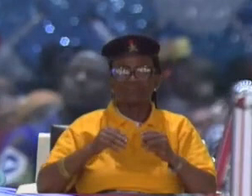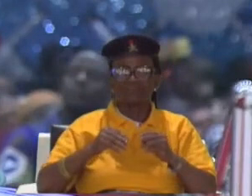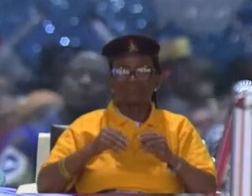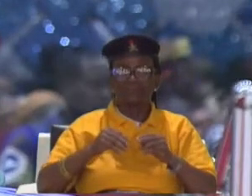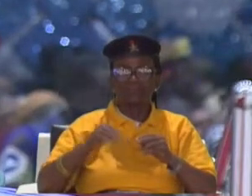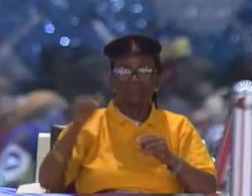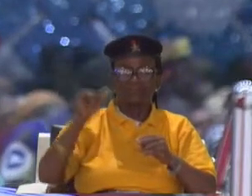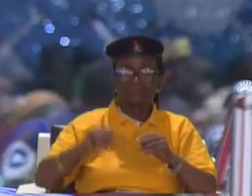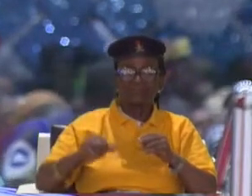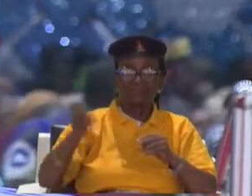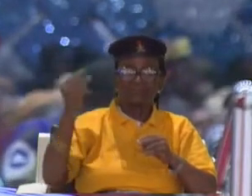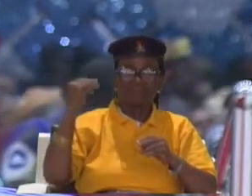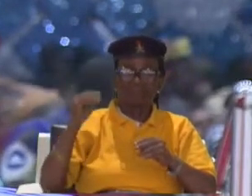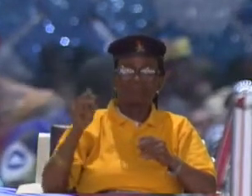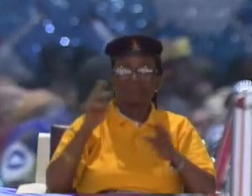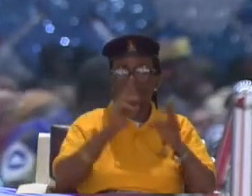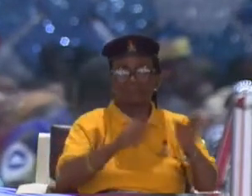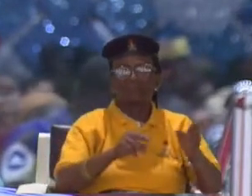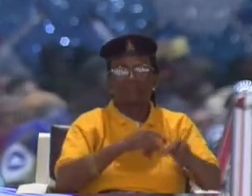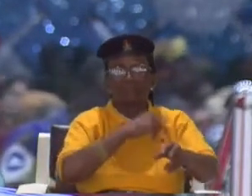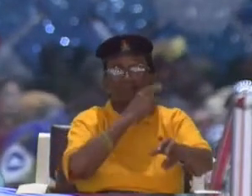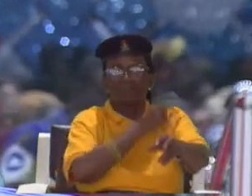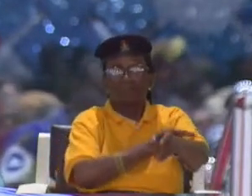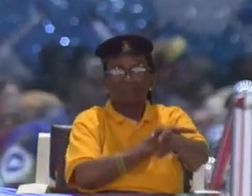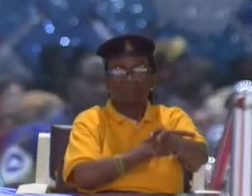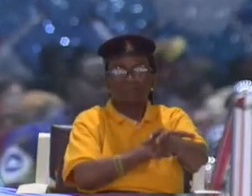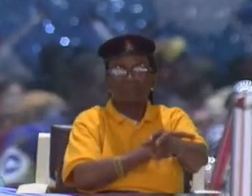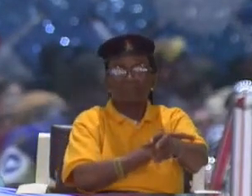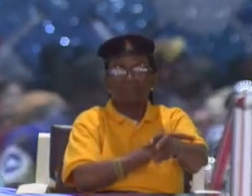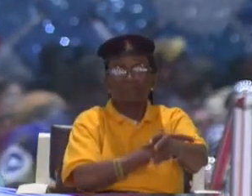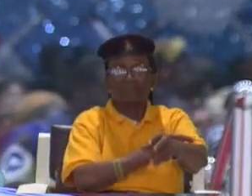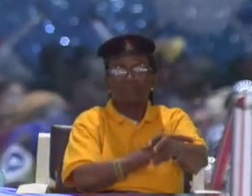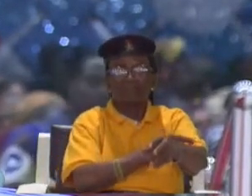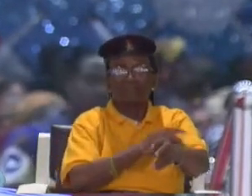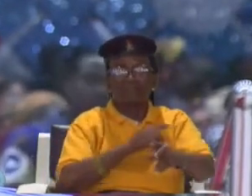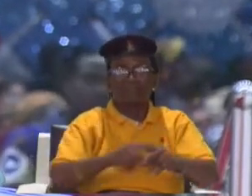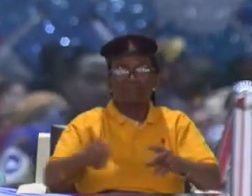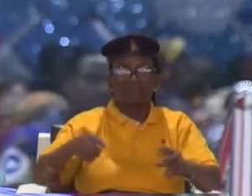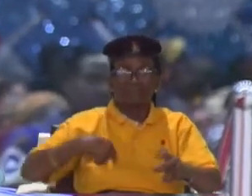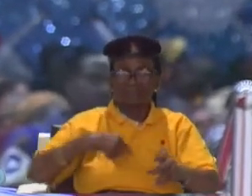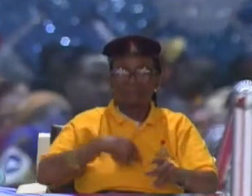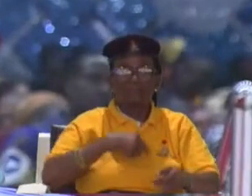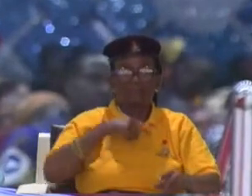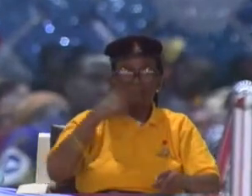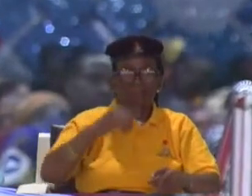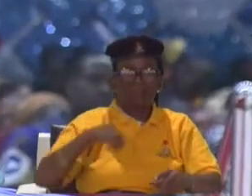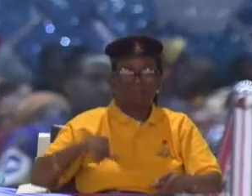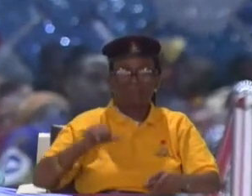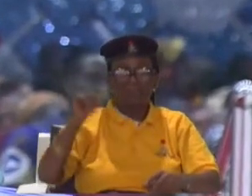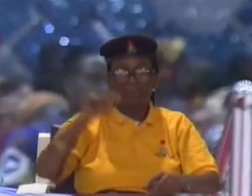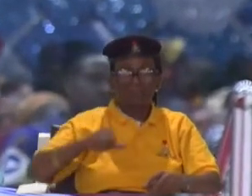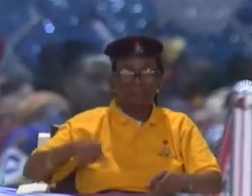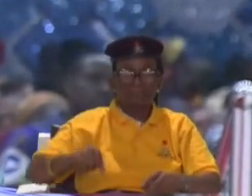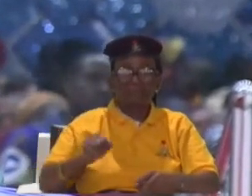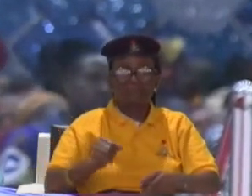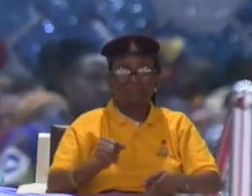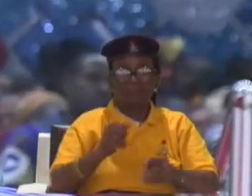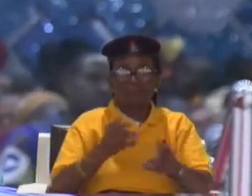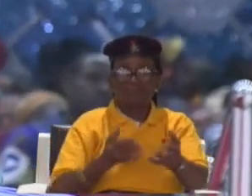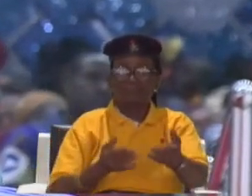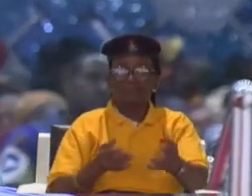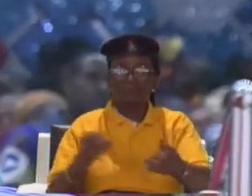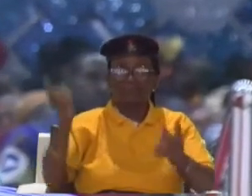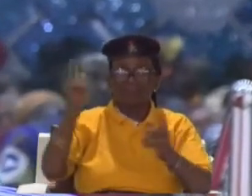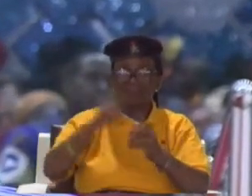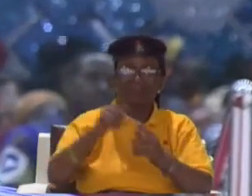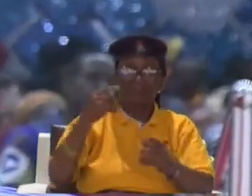were already pregnant. But we said they should wait till the babies arrive so we can pray for